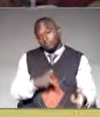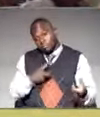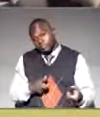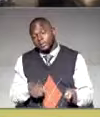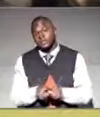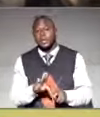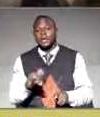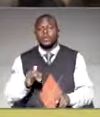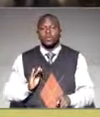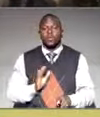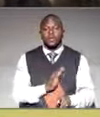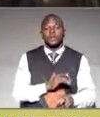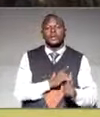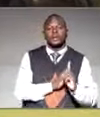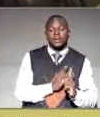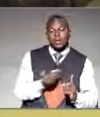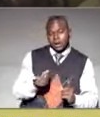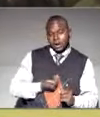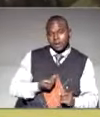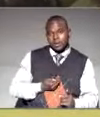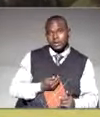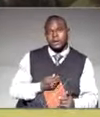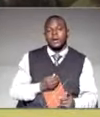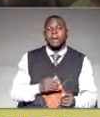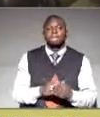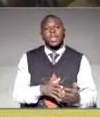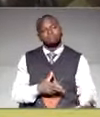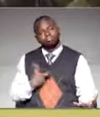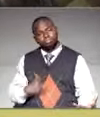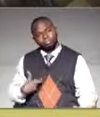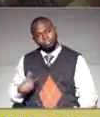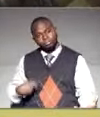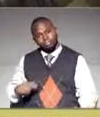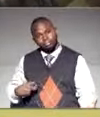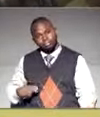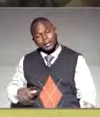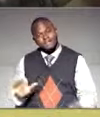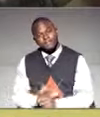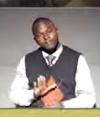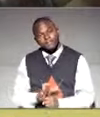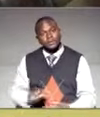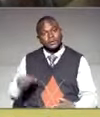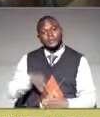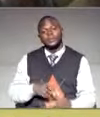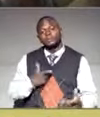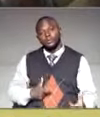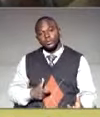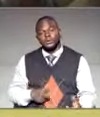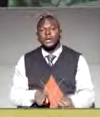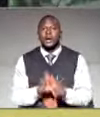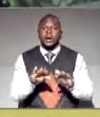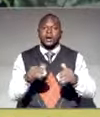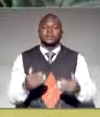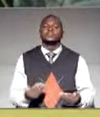Ngobi was convicted for unlawful possession of a submachine gun with a fully loaded magazine.